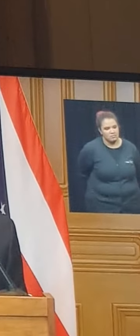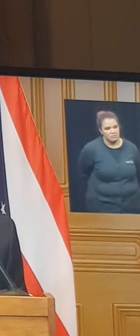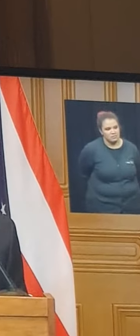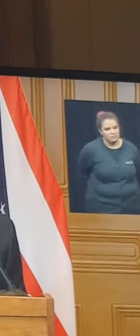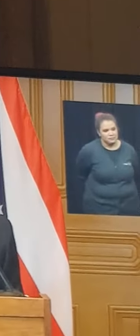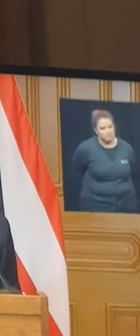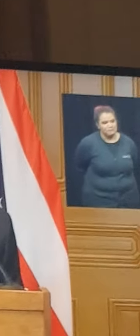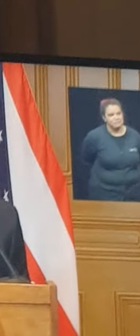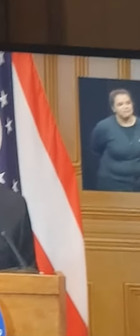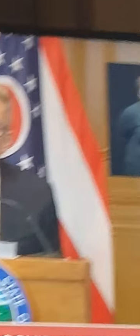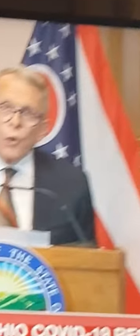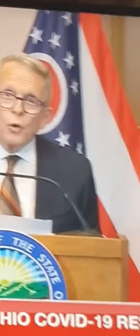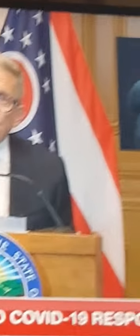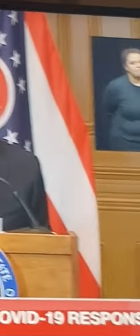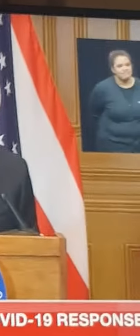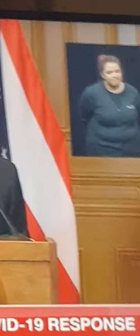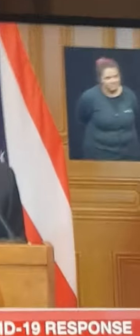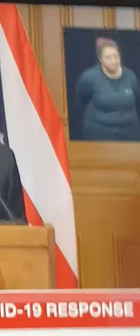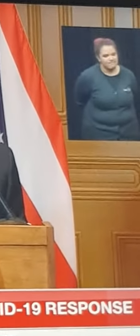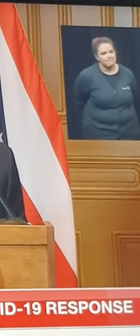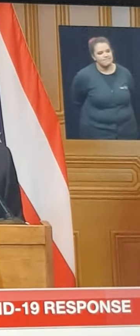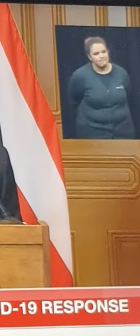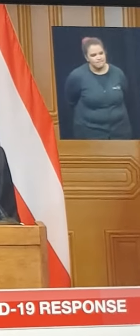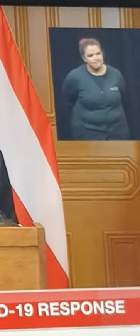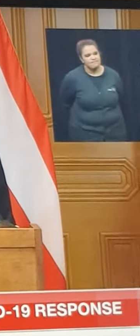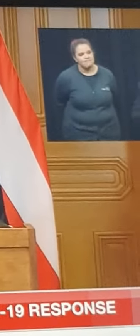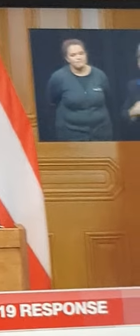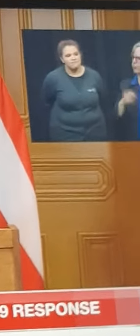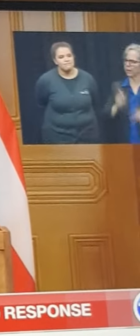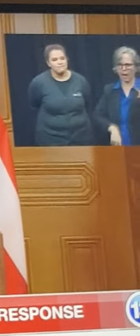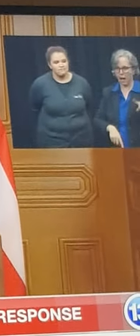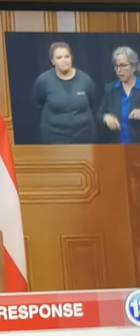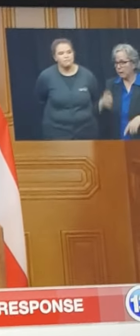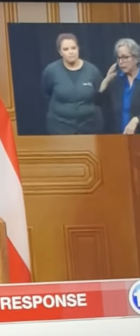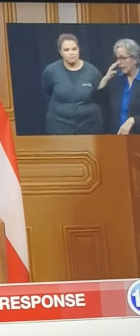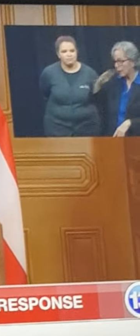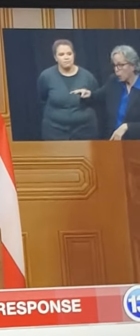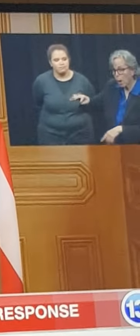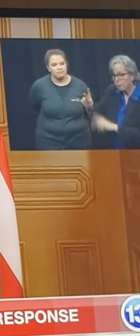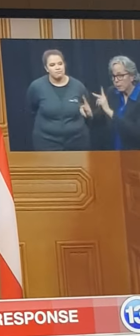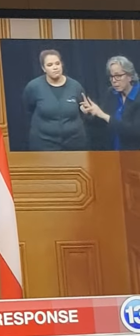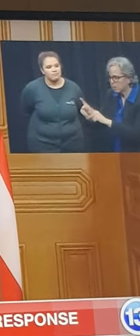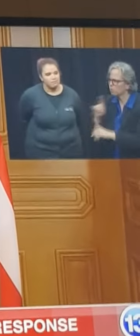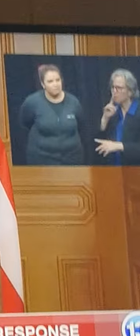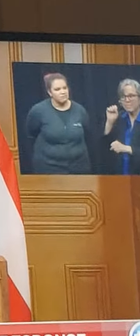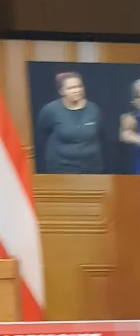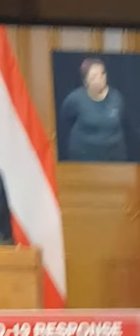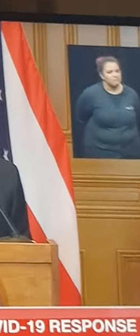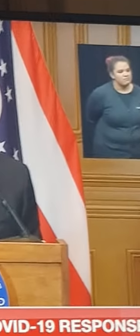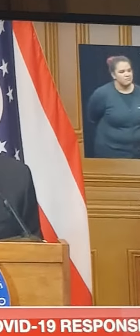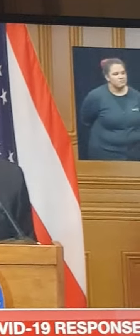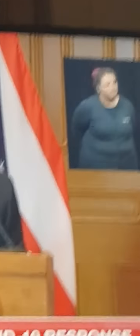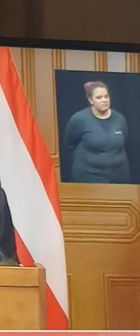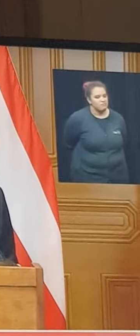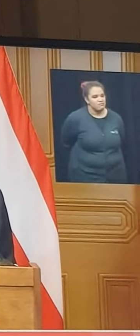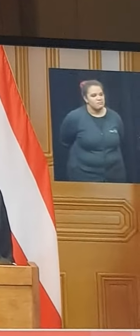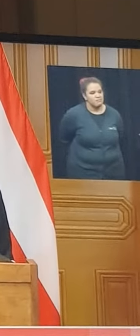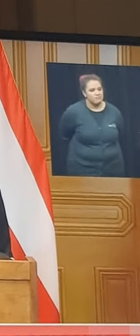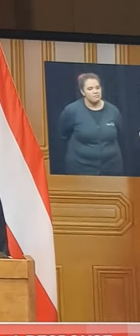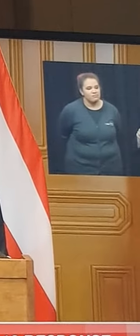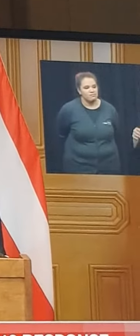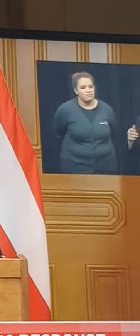damage now for the better good of tomorrow. That same old rhetoric. Yeah. When you're bored, talk to people who are injured